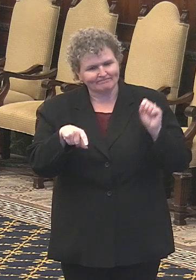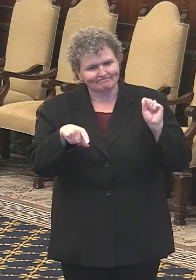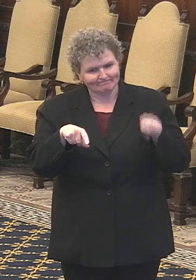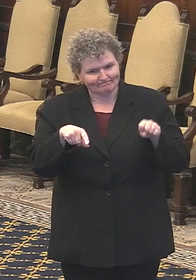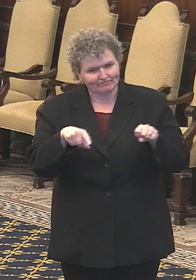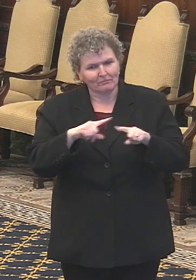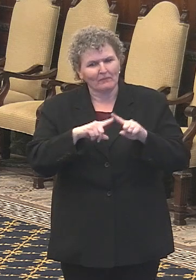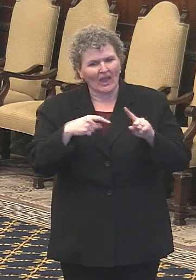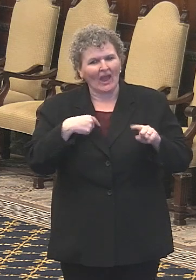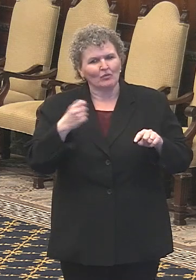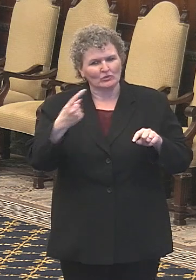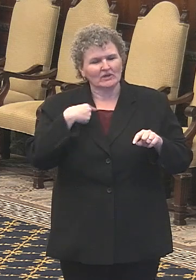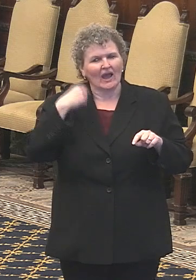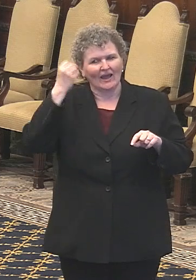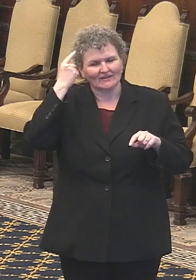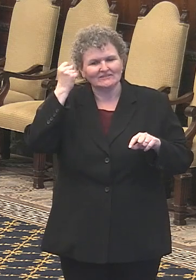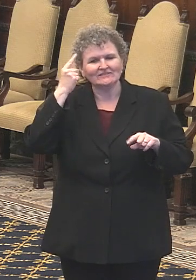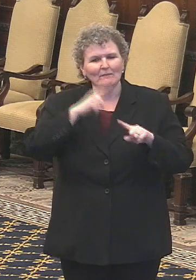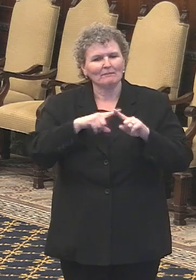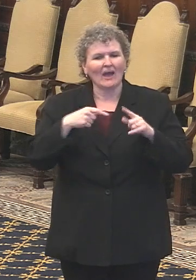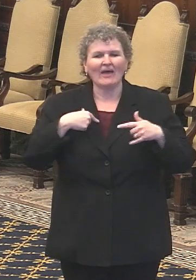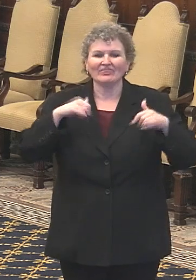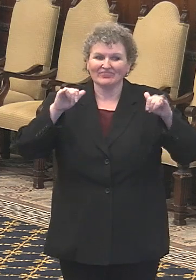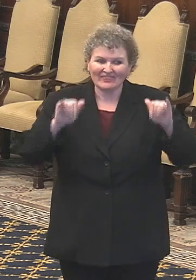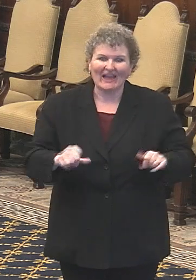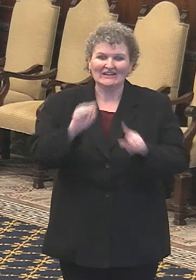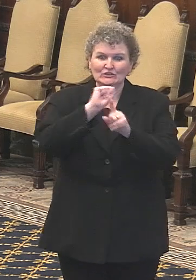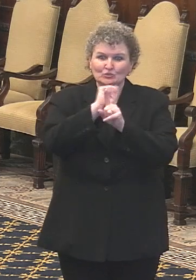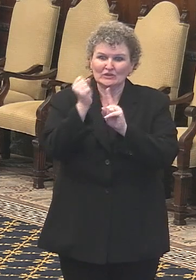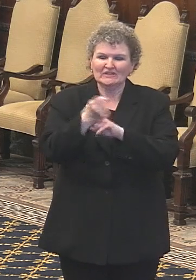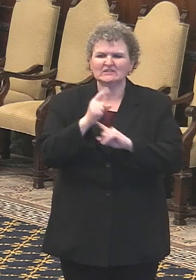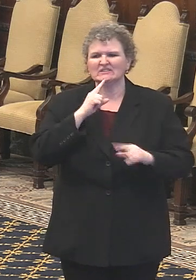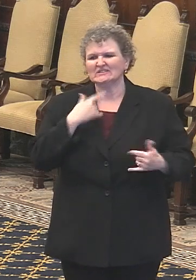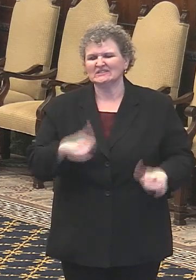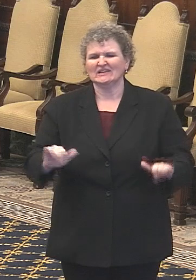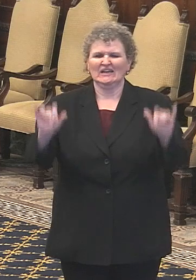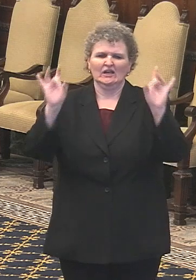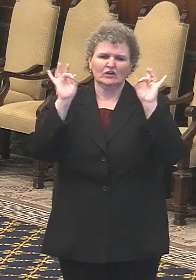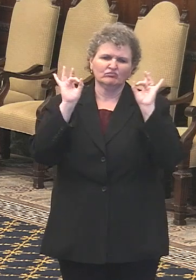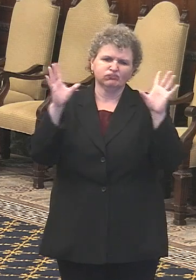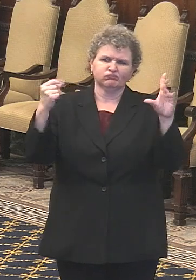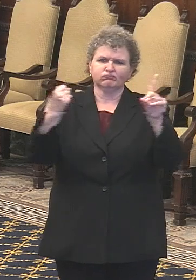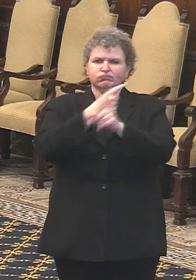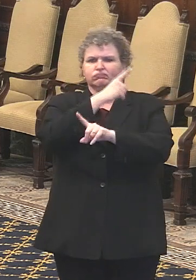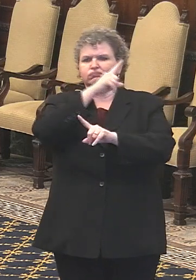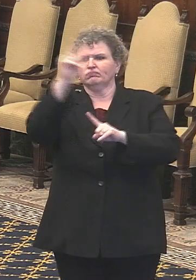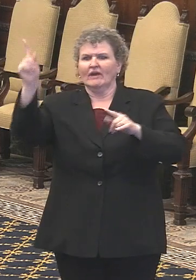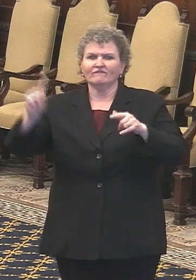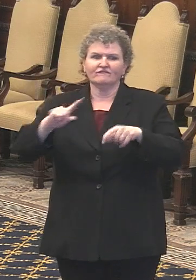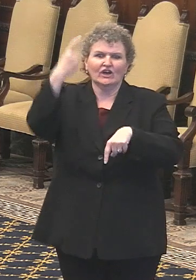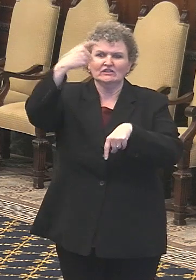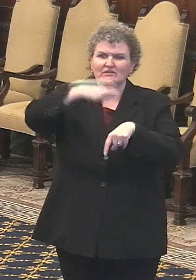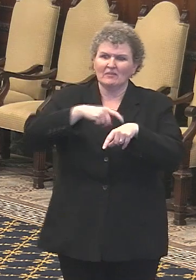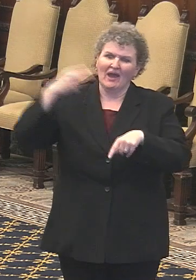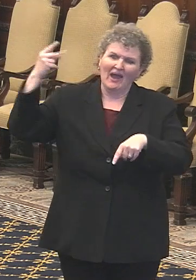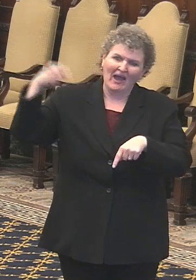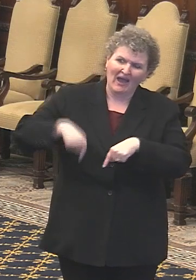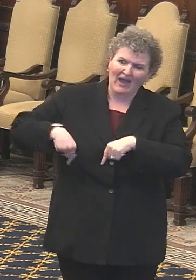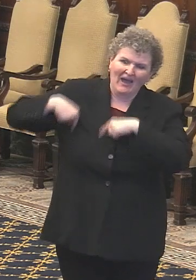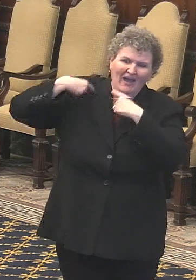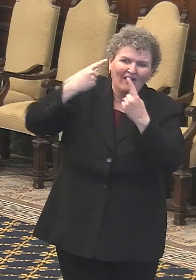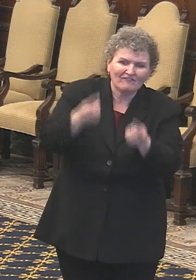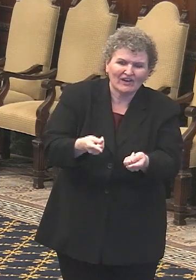But this is so extraordinary and so historic and so serious. I don't know whether or not we could